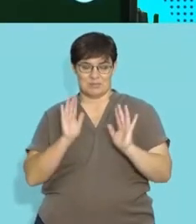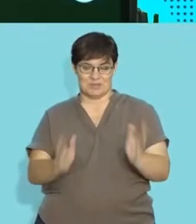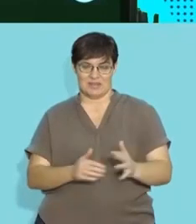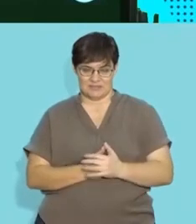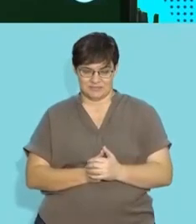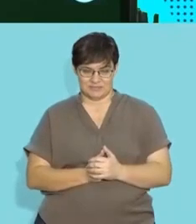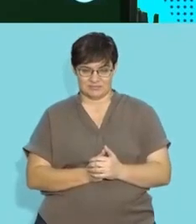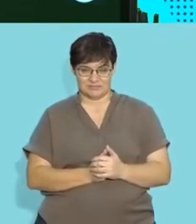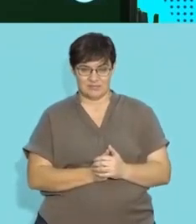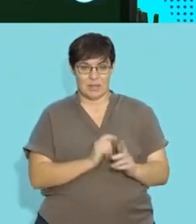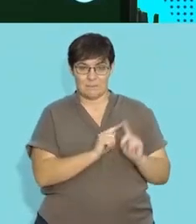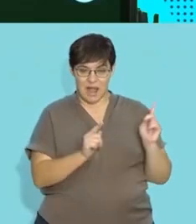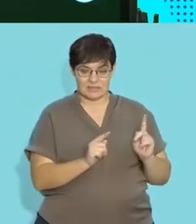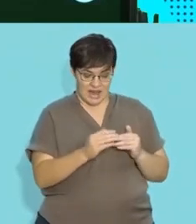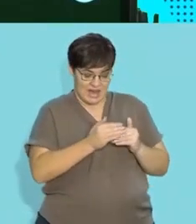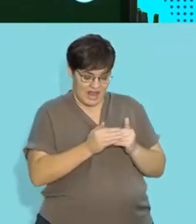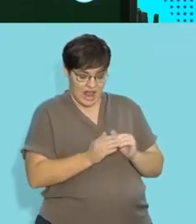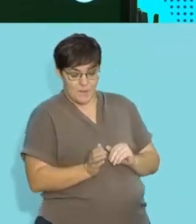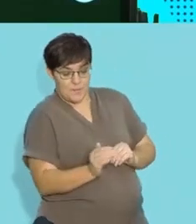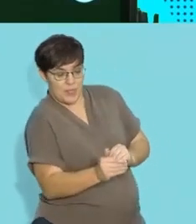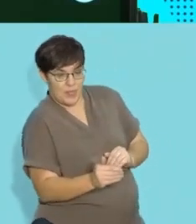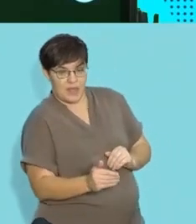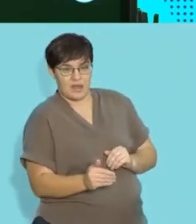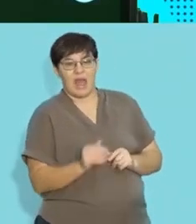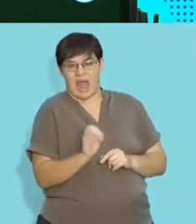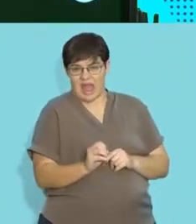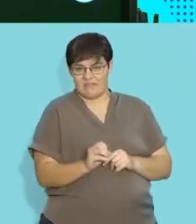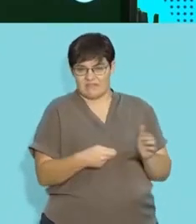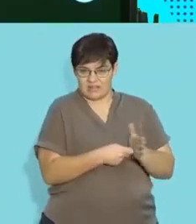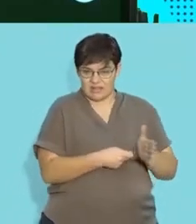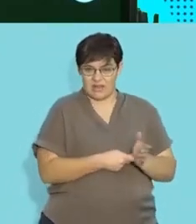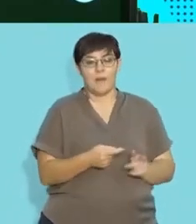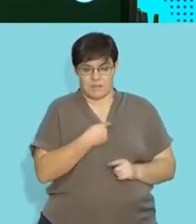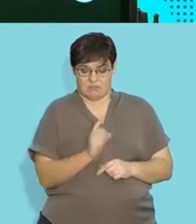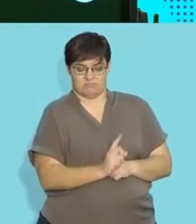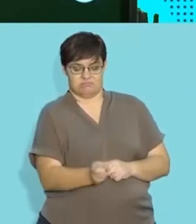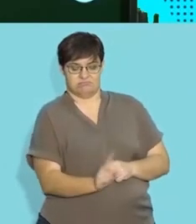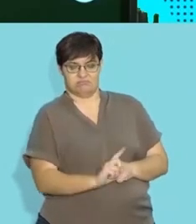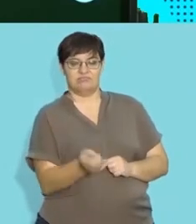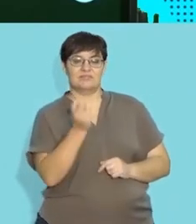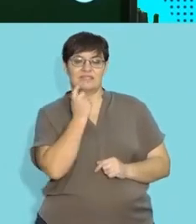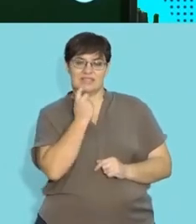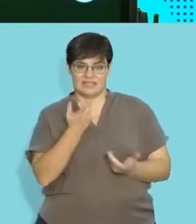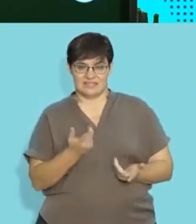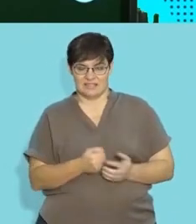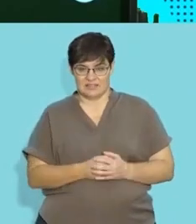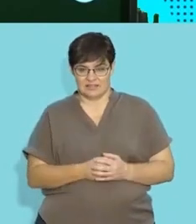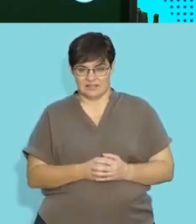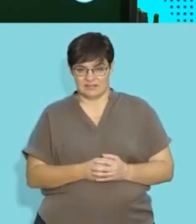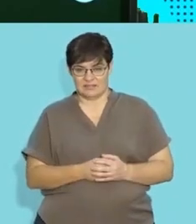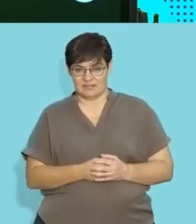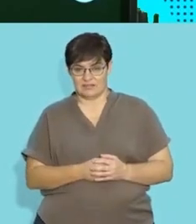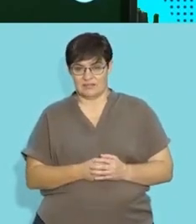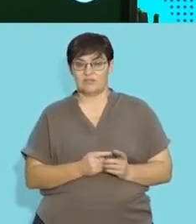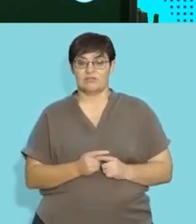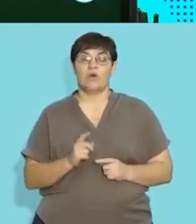frequently. But if I'm near the supermarket, yes, you go and buy bread,